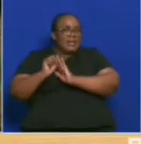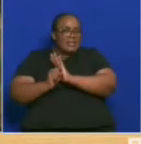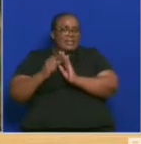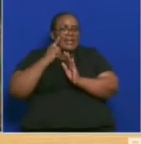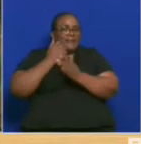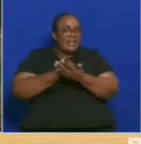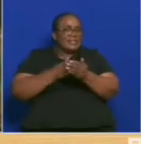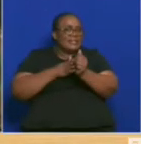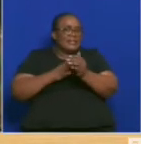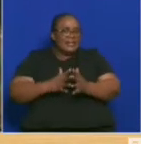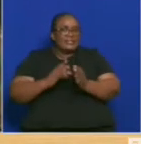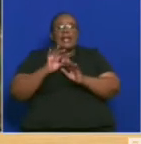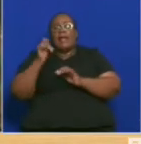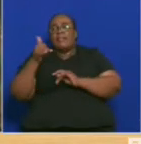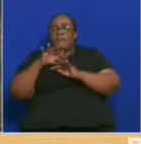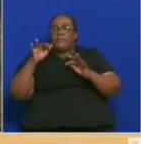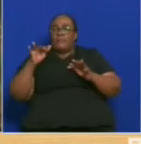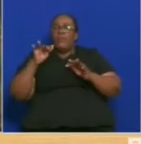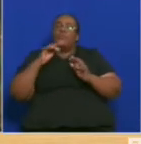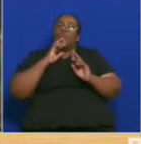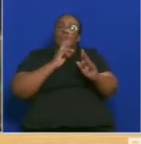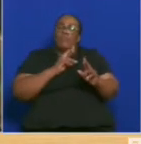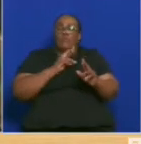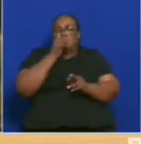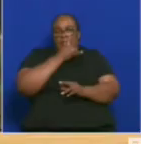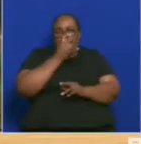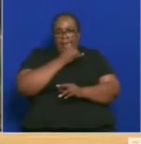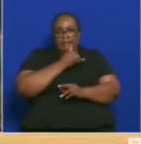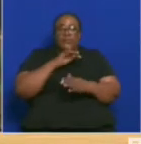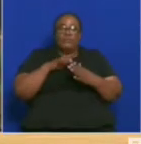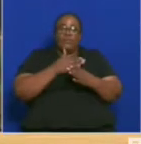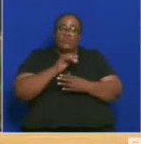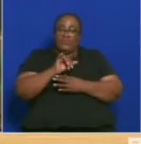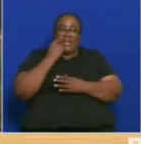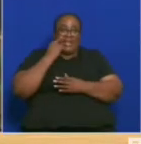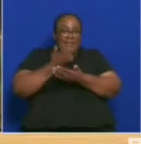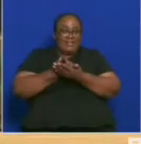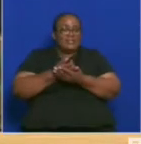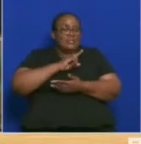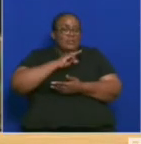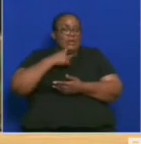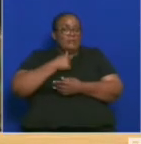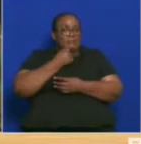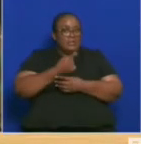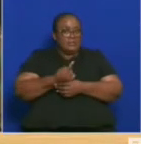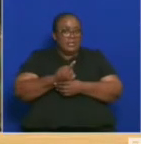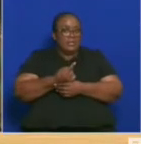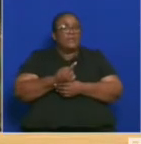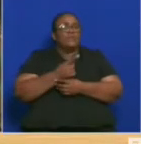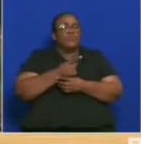whistleblowers. It is on this basis of this body of evidence that I drew my conclusion and established the connections